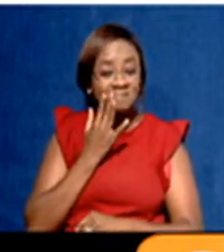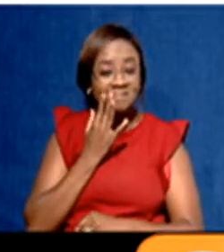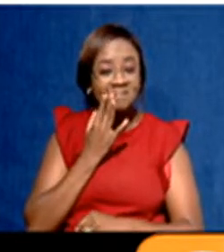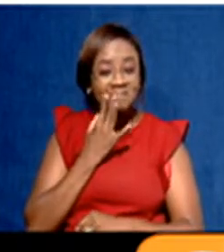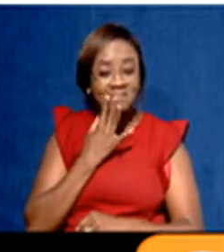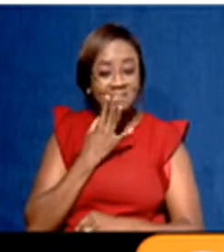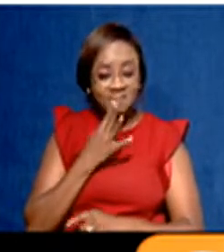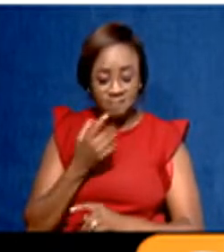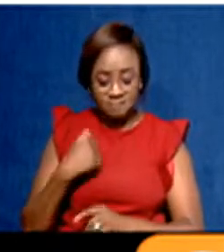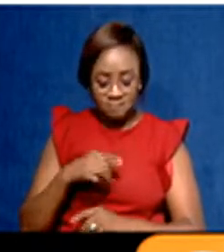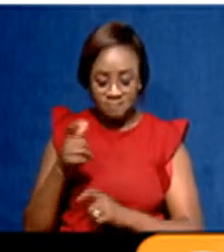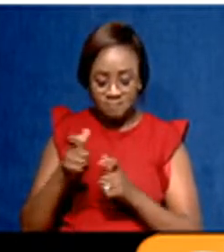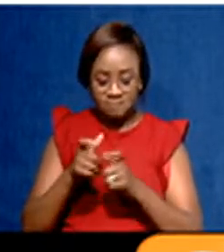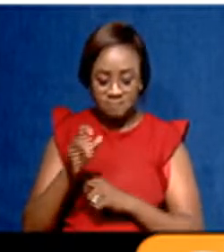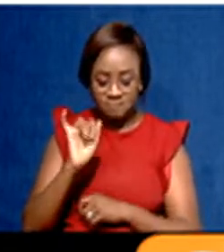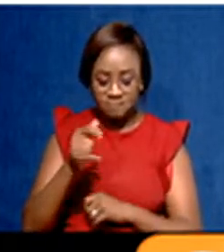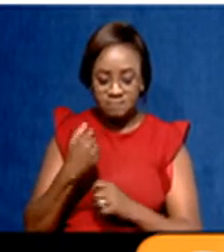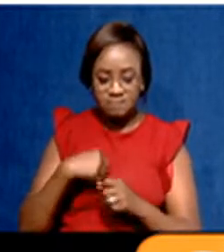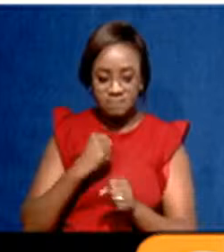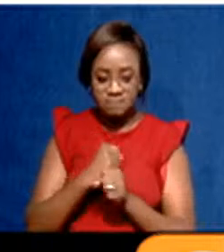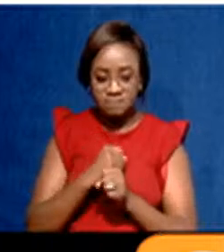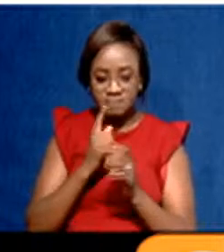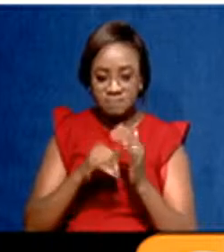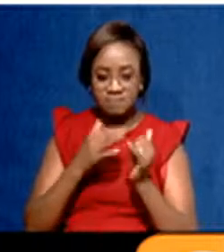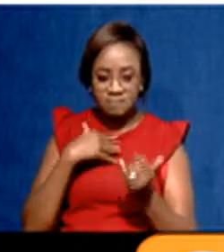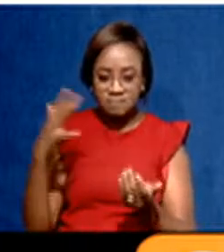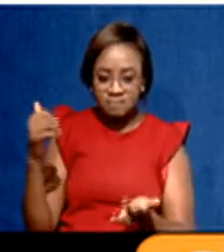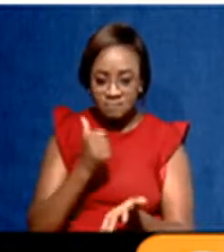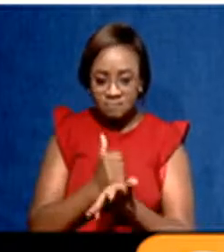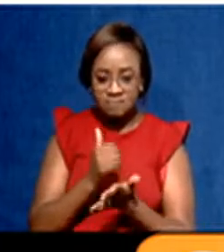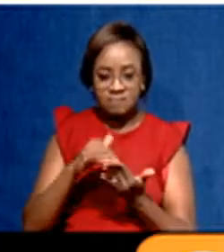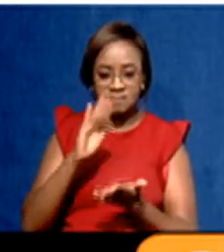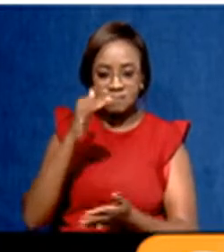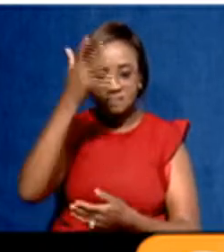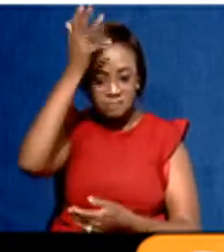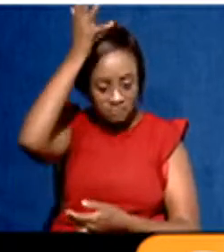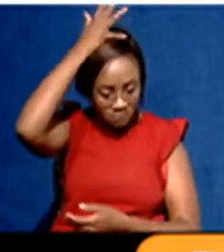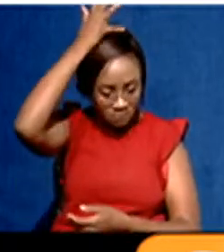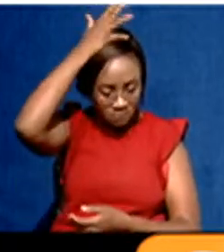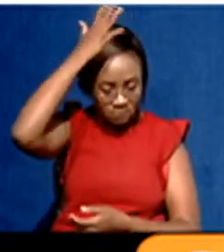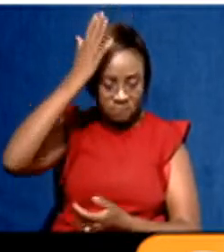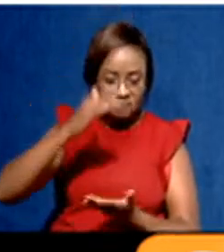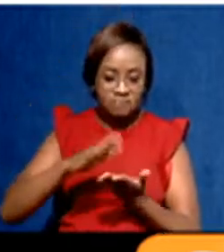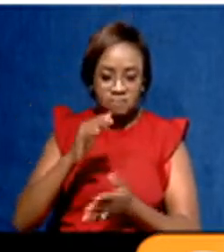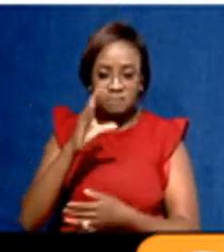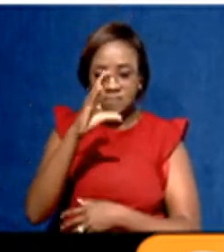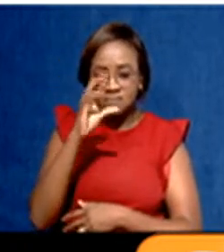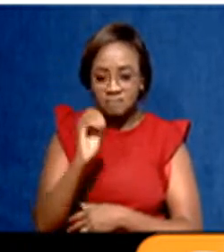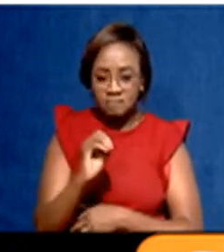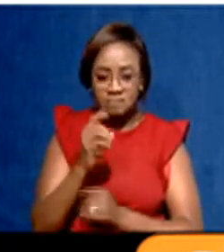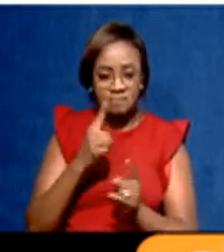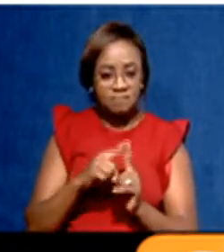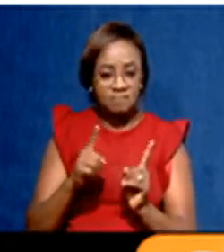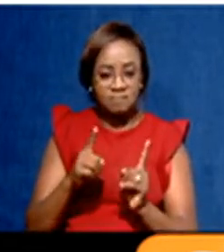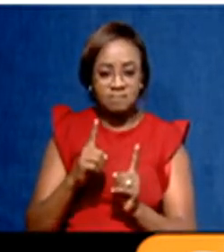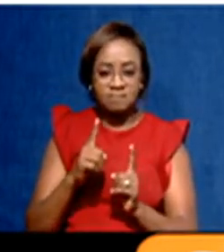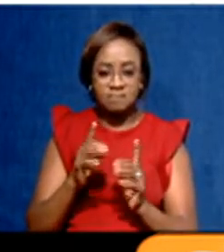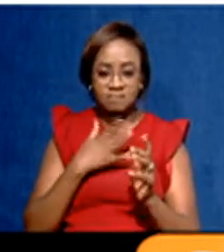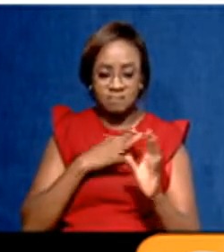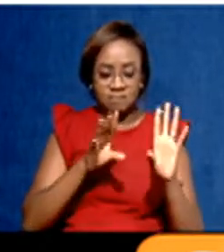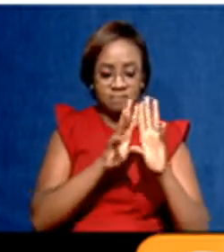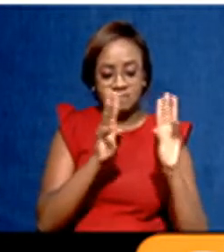So to mitigate that, we are trying to employ more nurses, more clinical officers. But then again, our budget